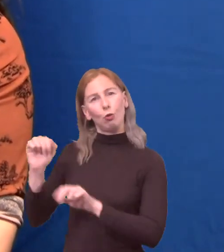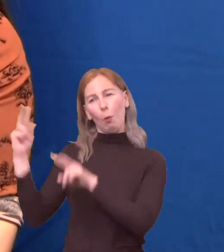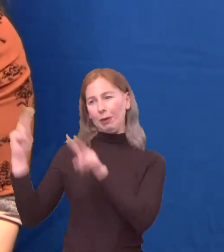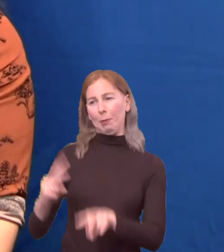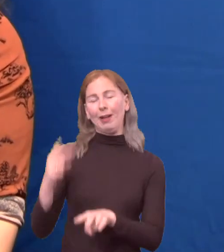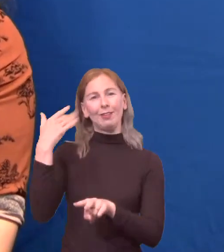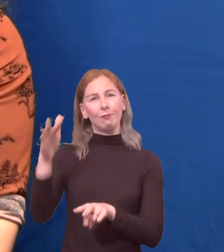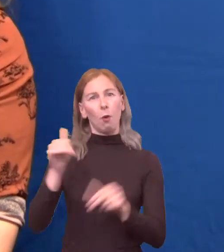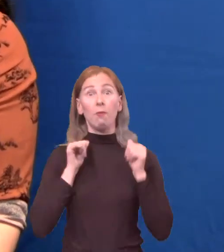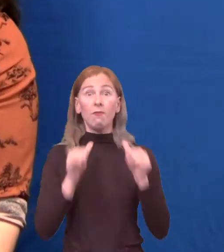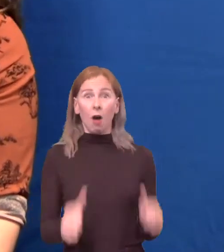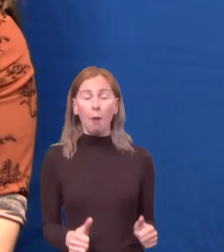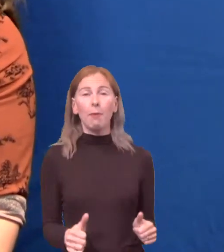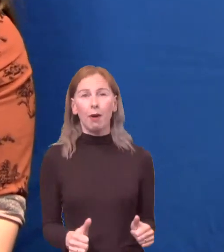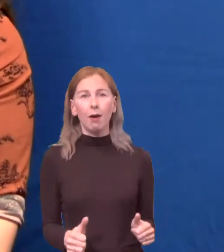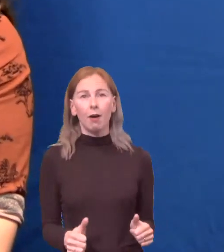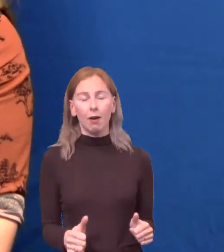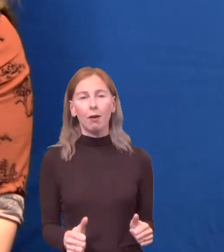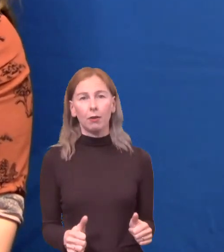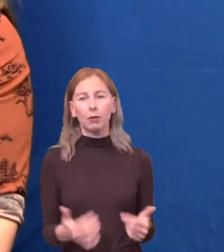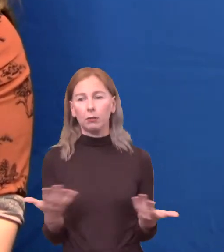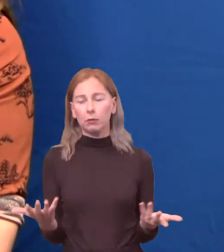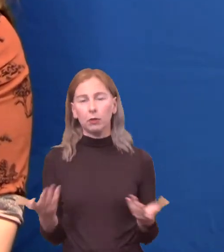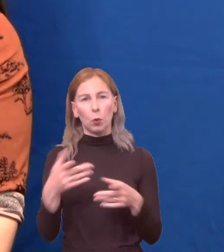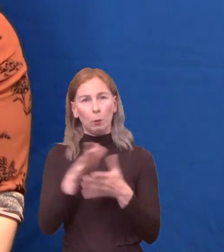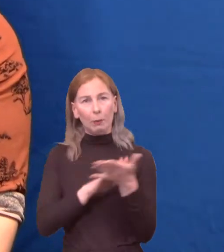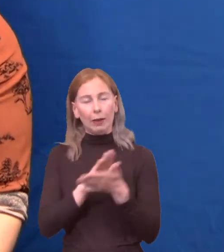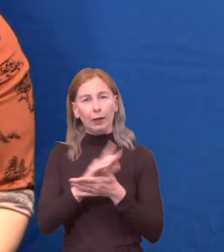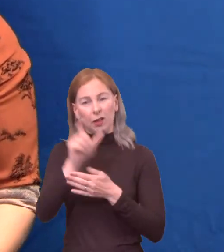that affects people and what rural crime means to the members of the public.